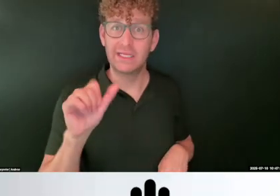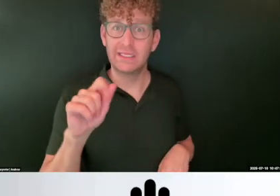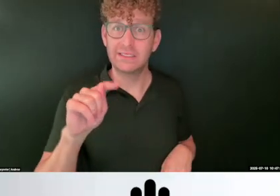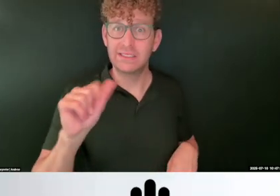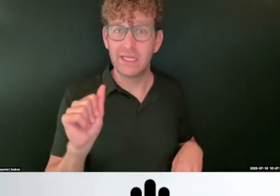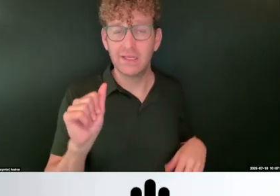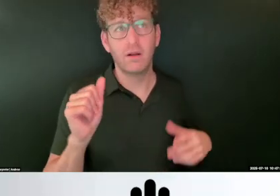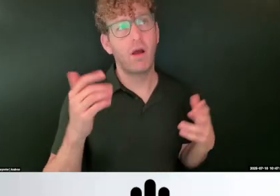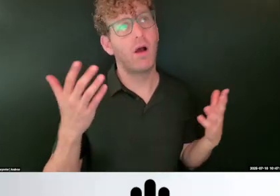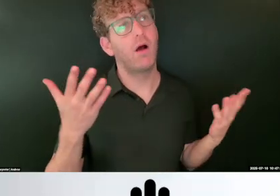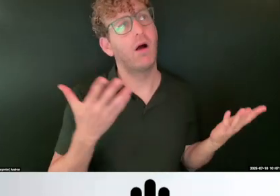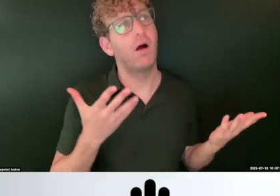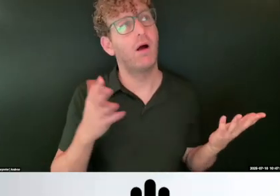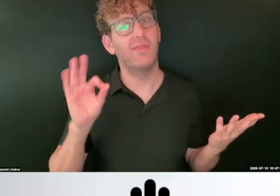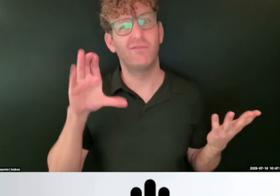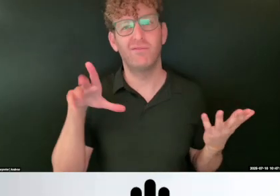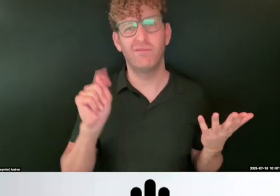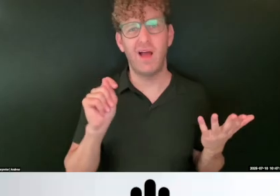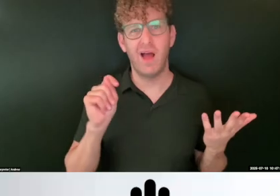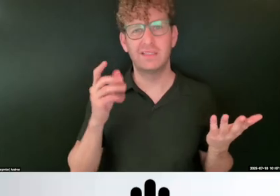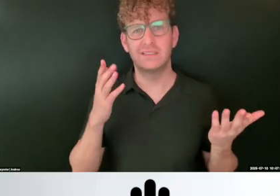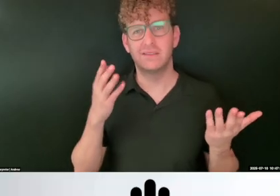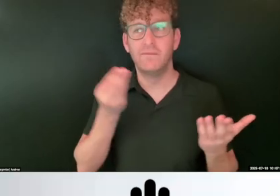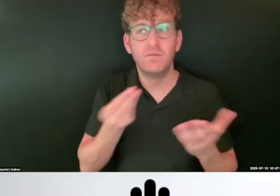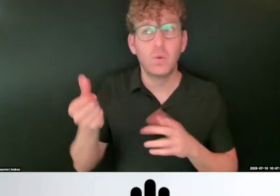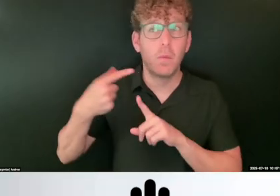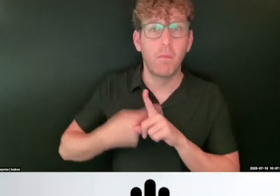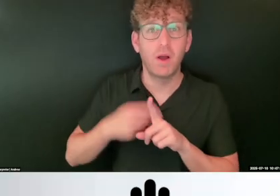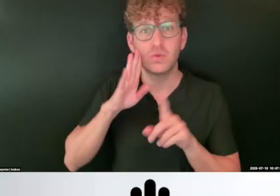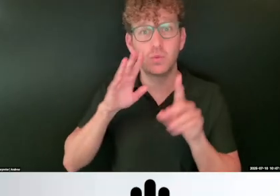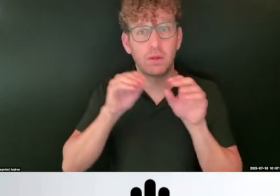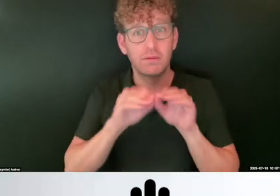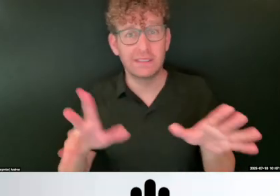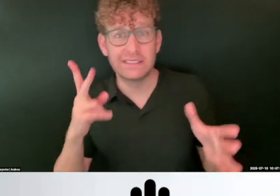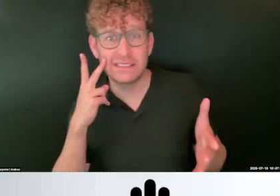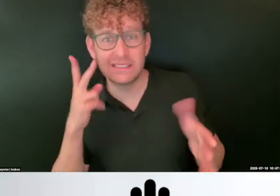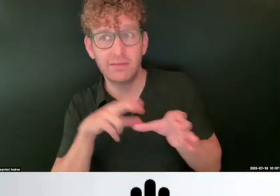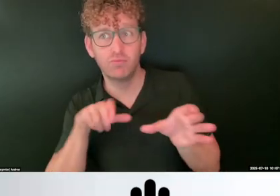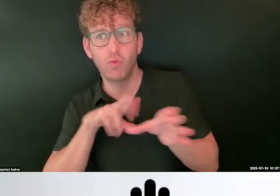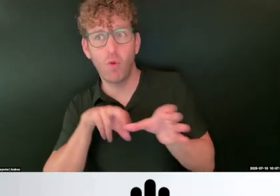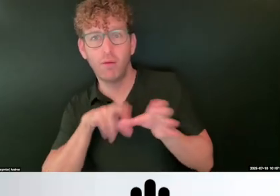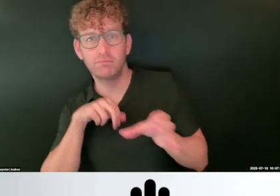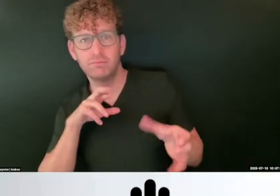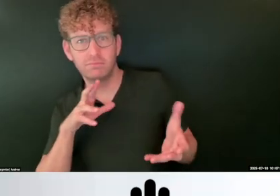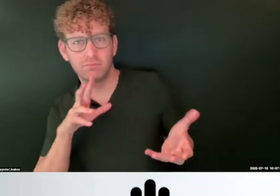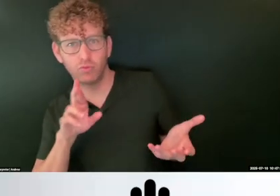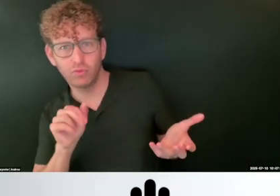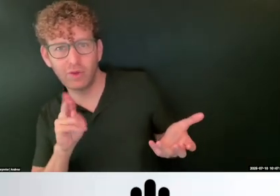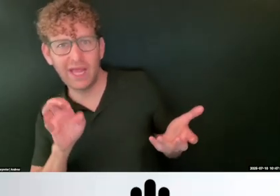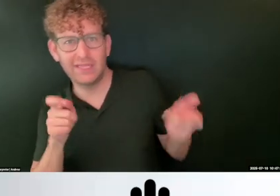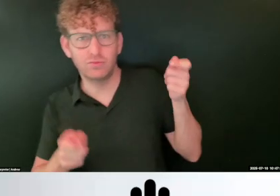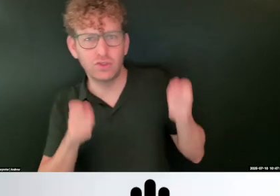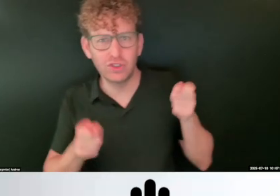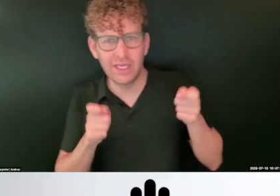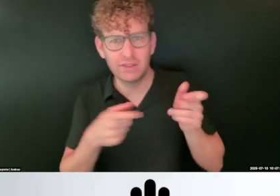but dropout rates and changes in demand, because it is a complex calculation for families to